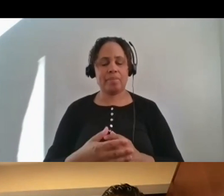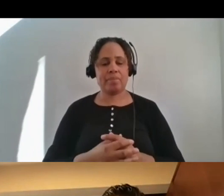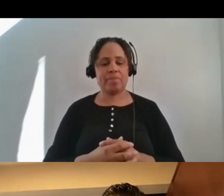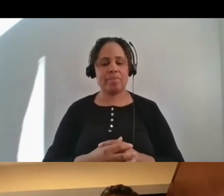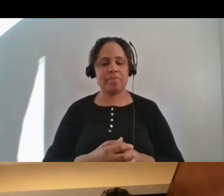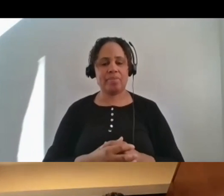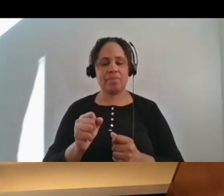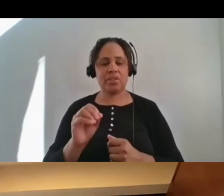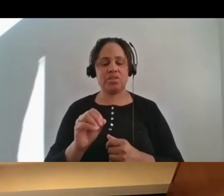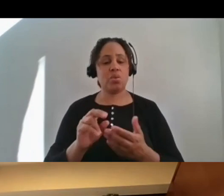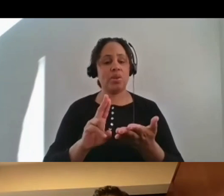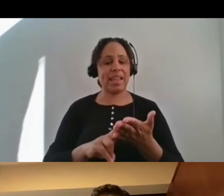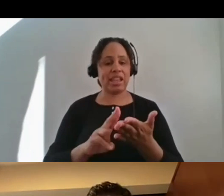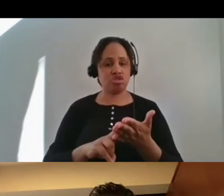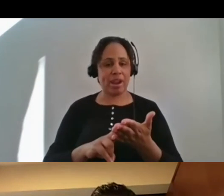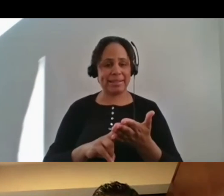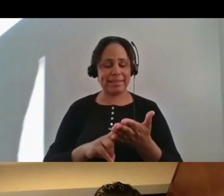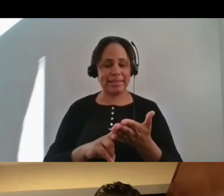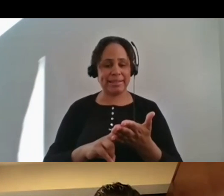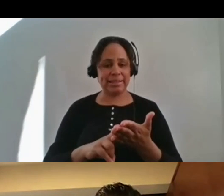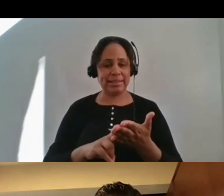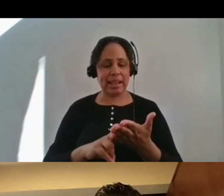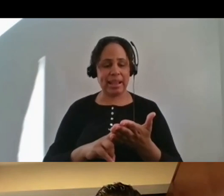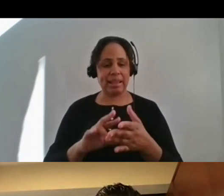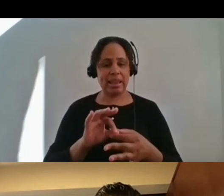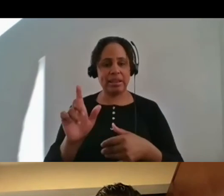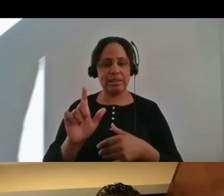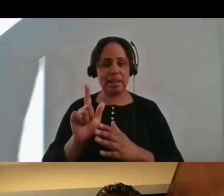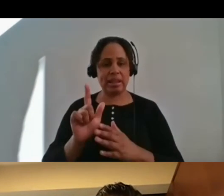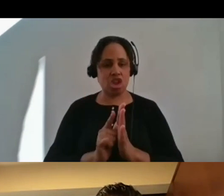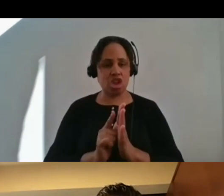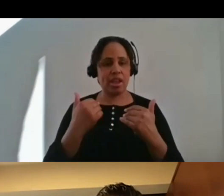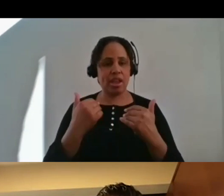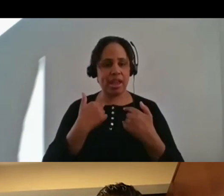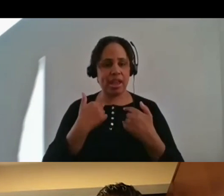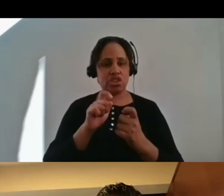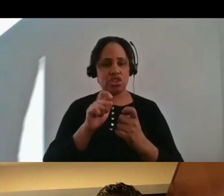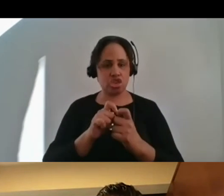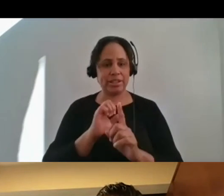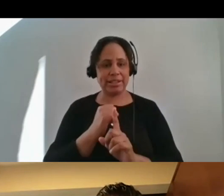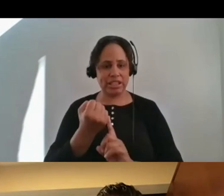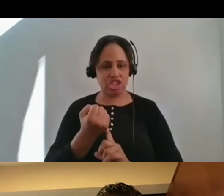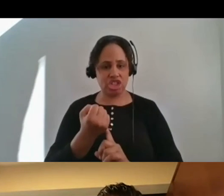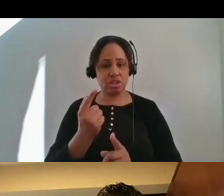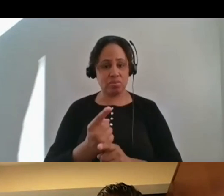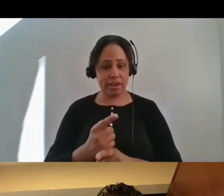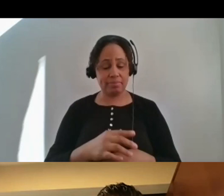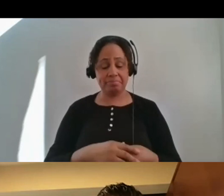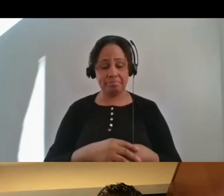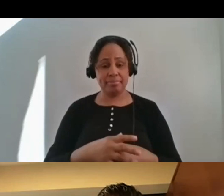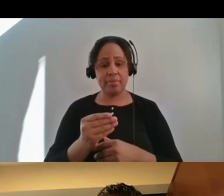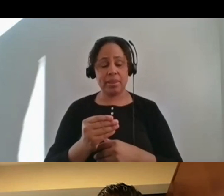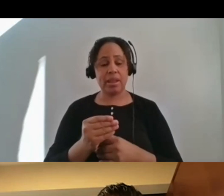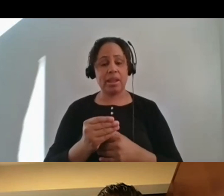Islamic law have certain conditions, right? And from the conditions that a